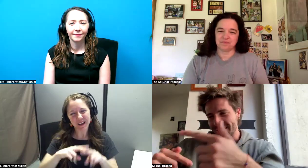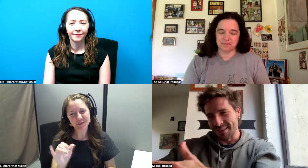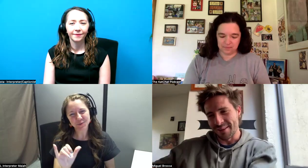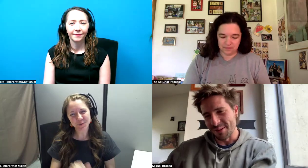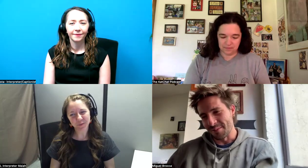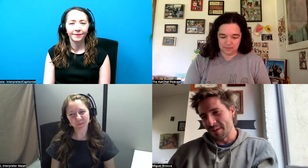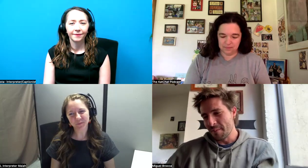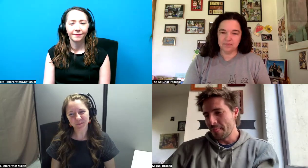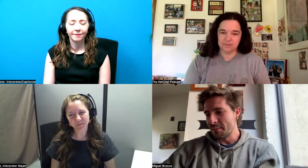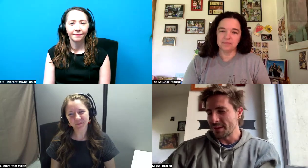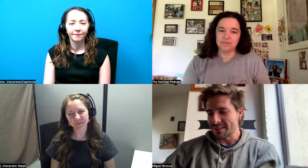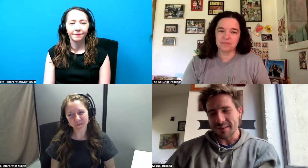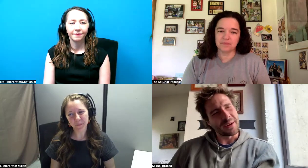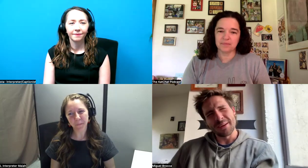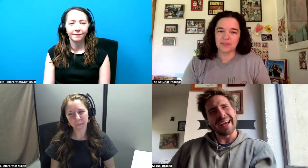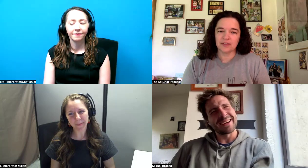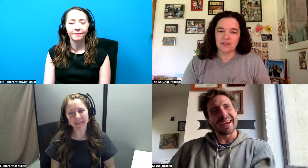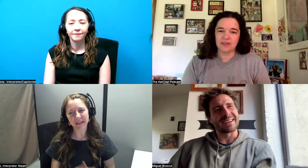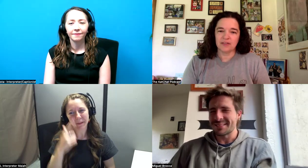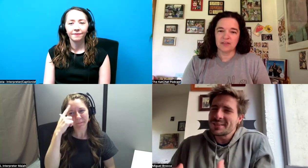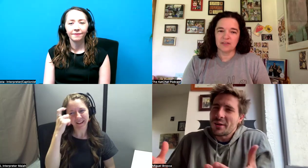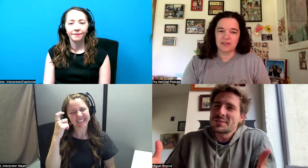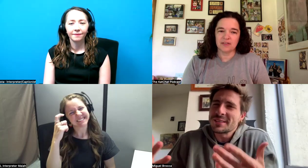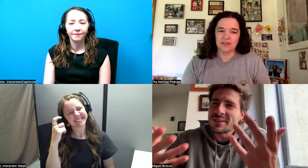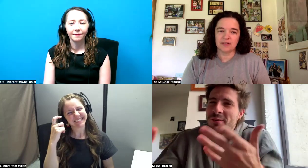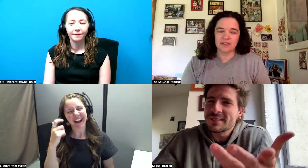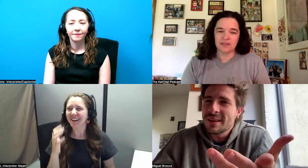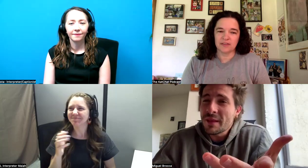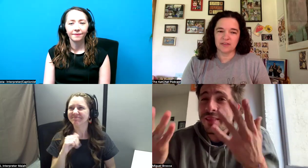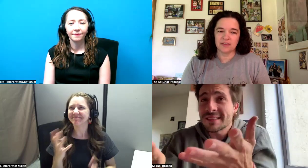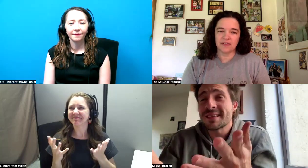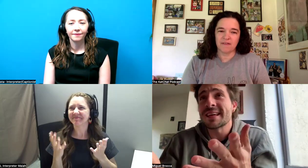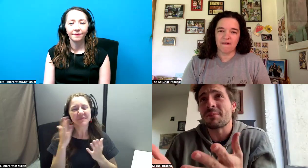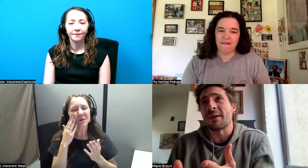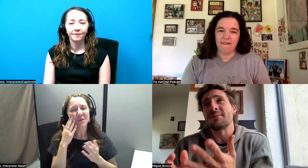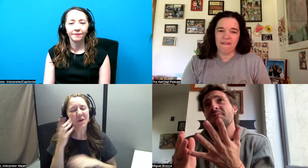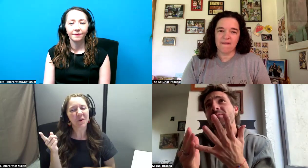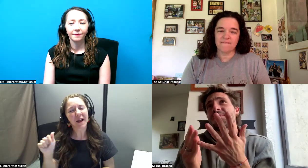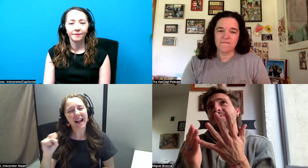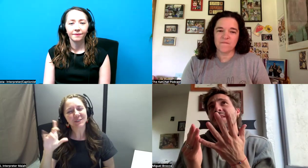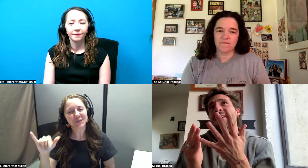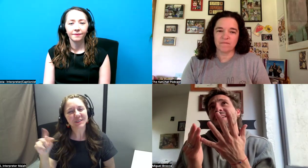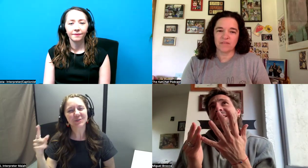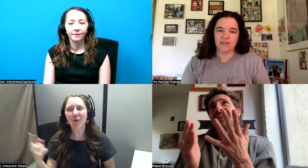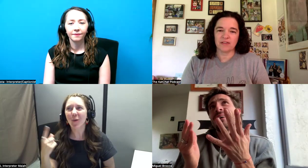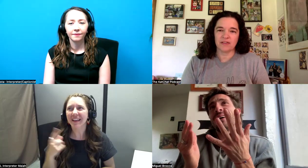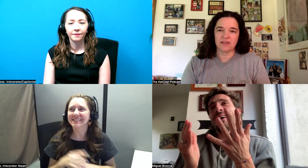I got into that rhythm, because it's like, okay, okay, because you know she's always, and that's the thing about